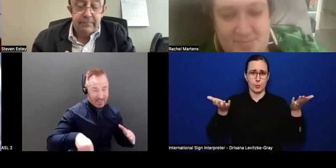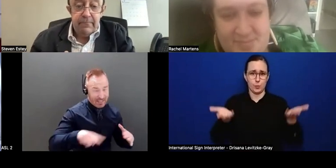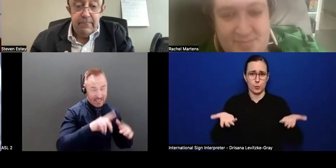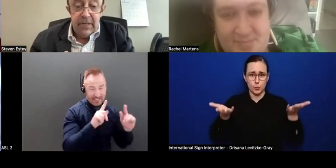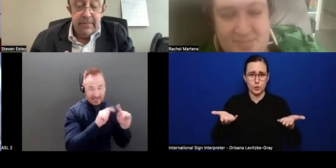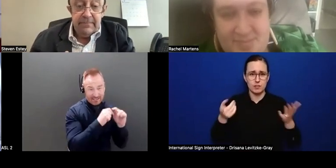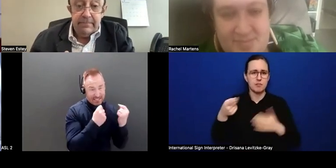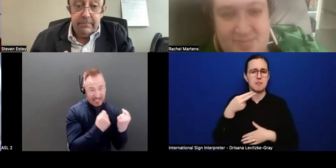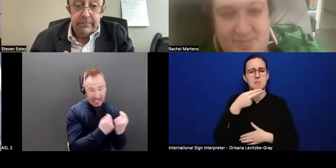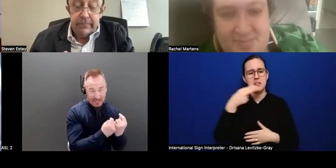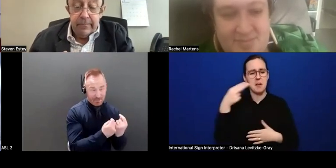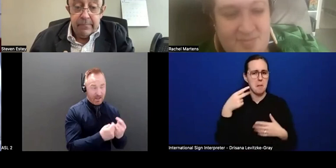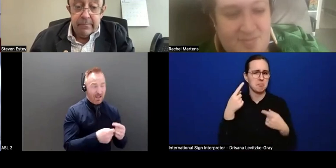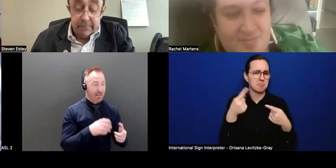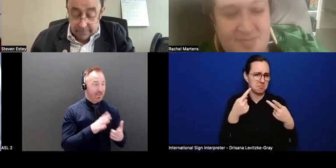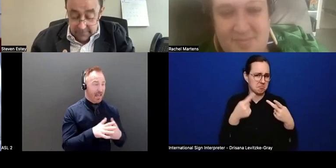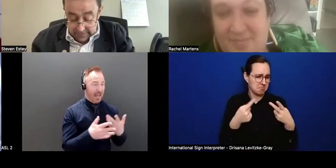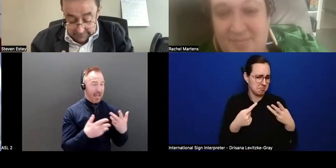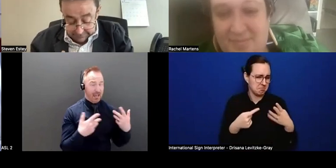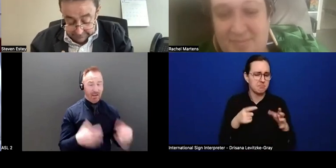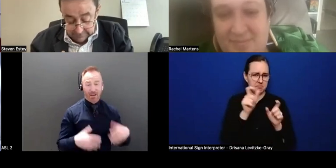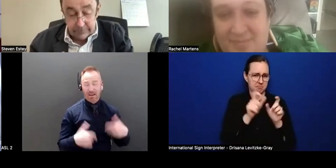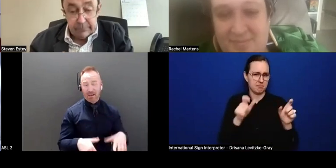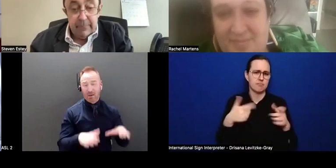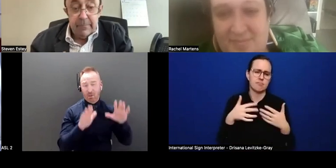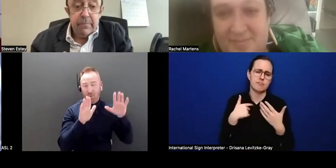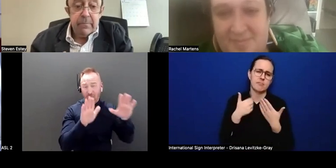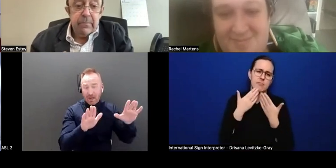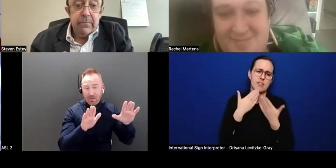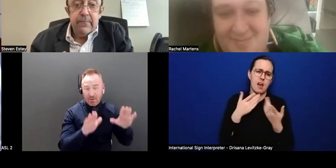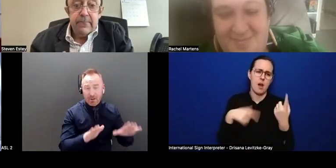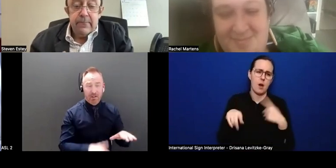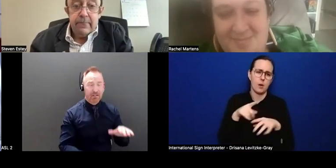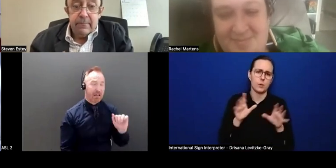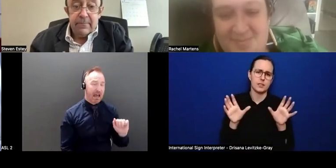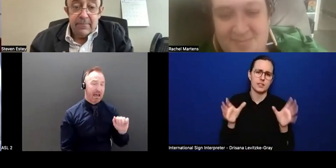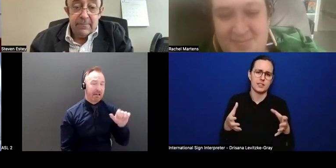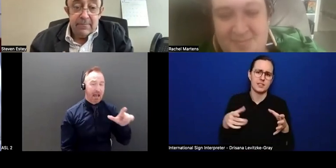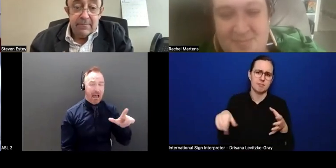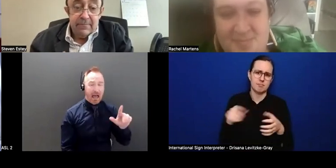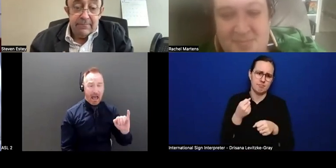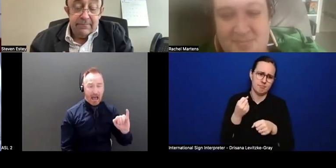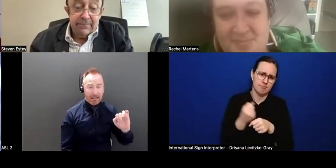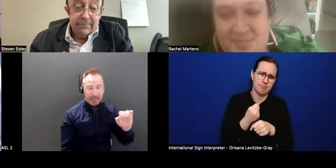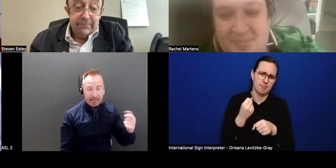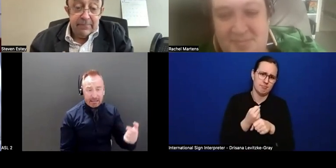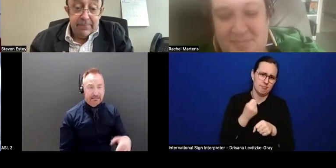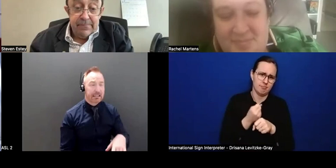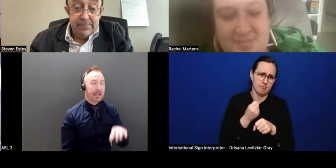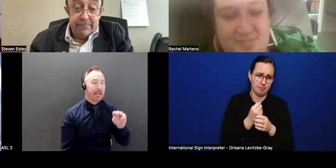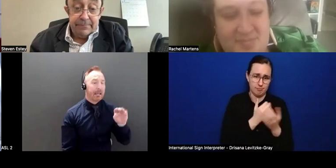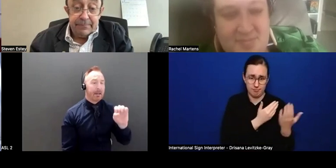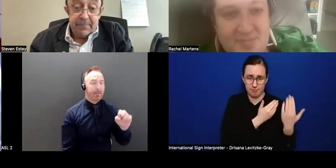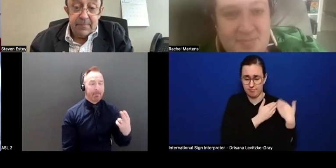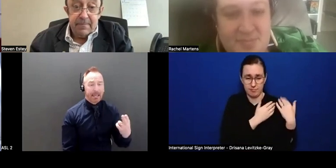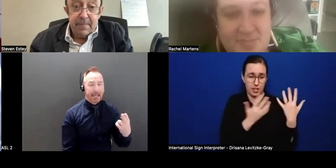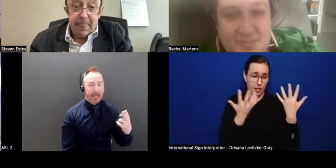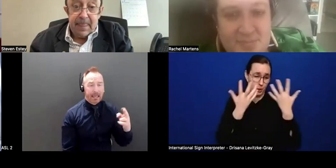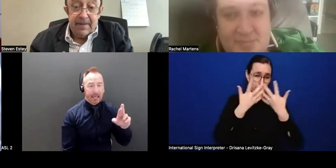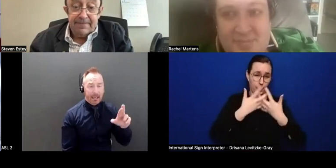Alex Zerbo. They really did a lot of work in lining up everything so that everything runs smoothly